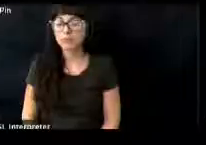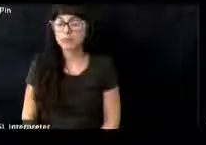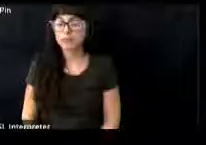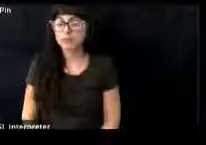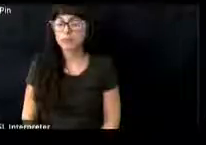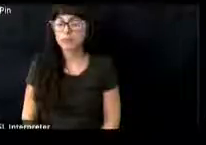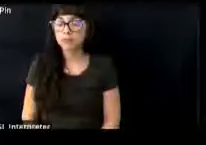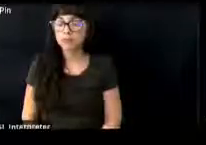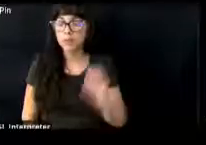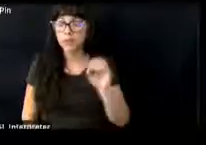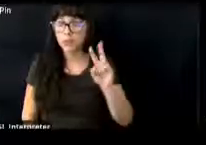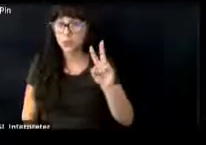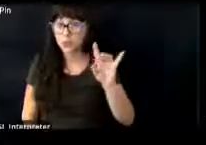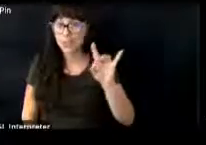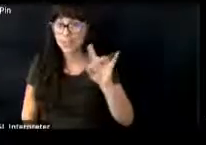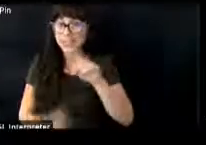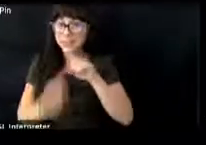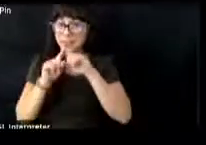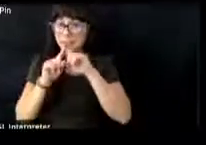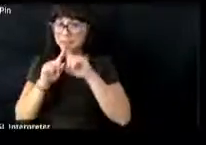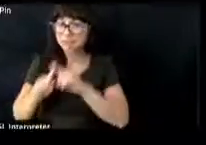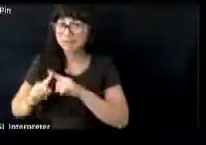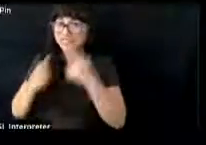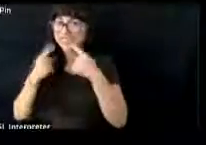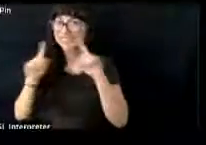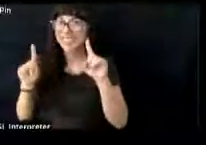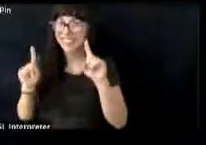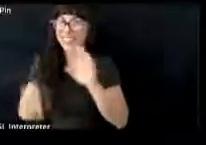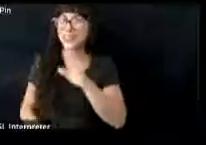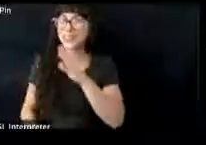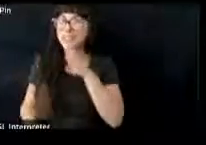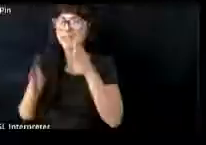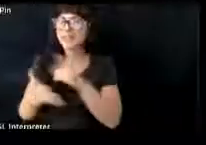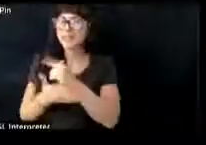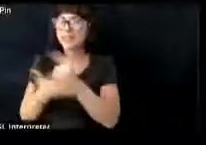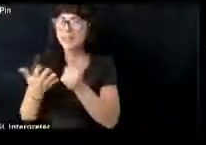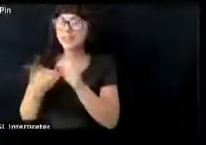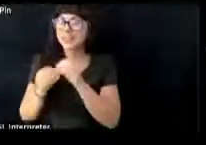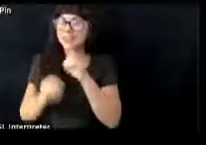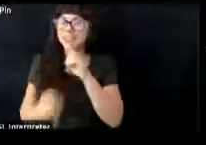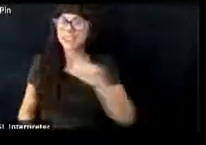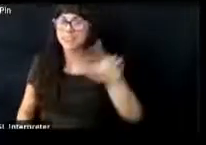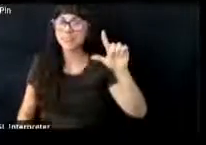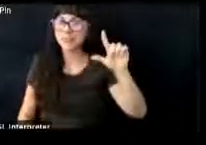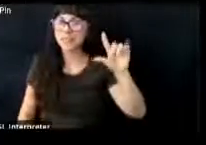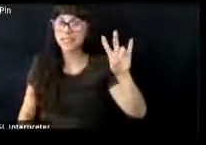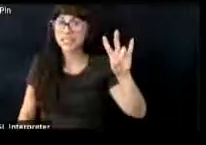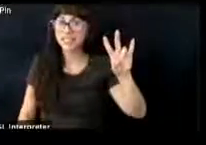028, you are unmuted. Your speaker order number will be number 27, if you'll please make note